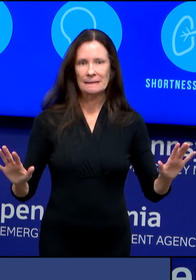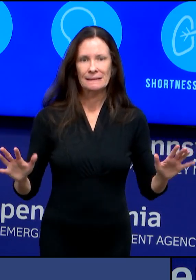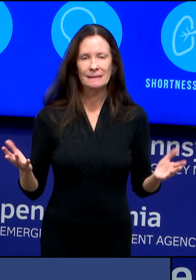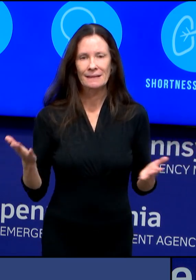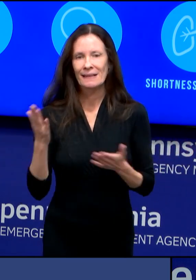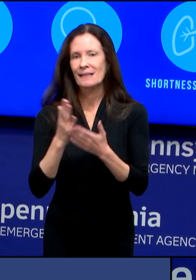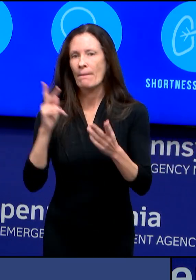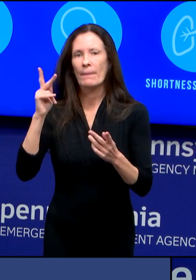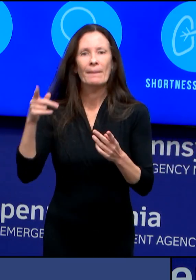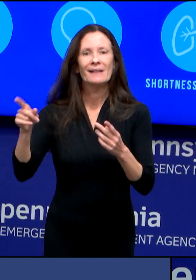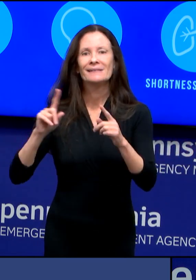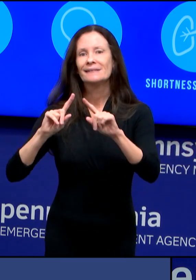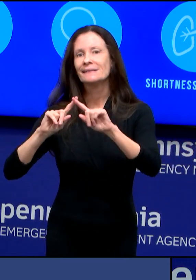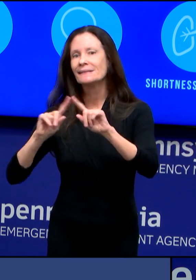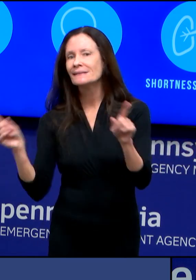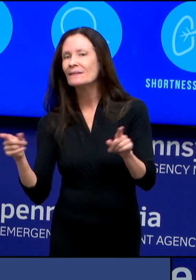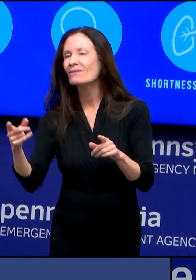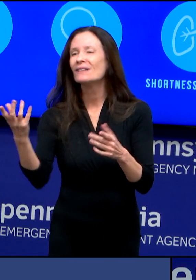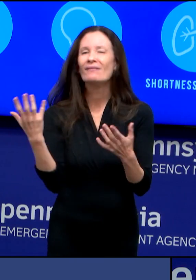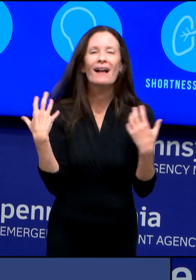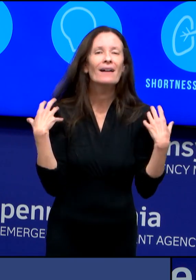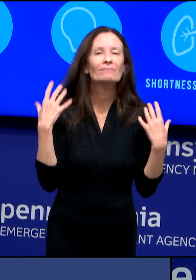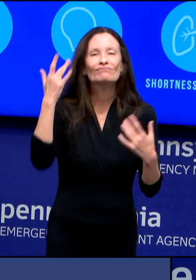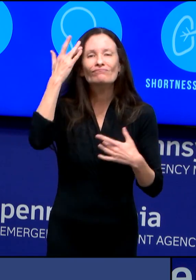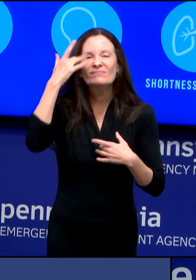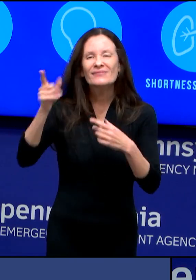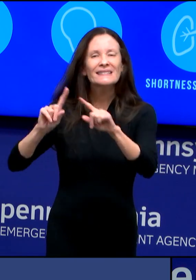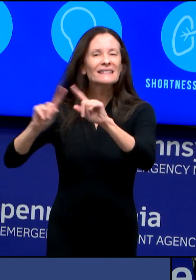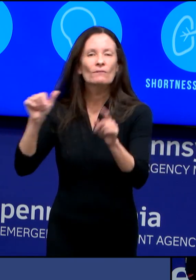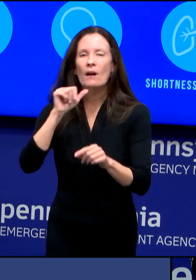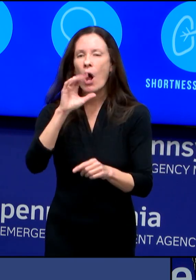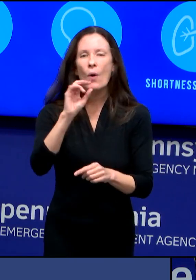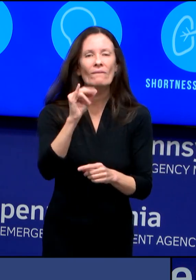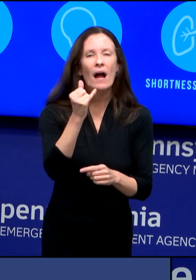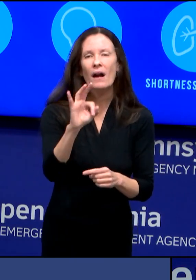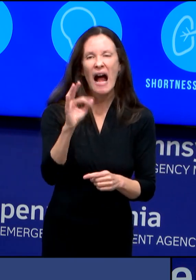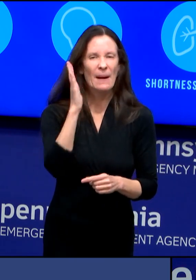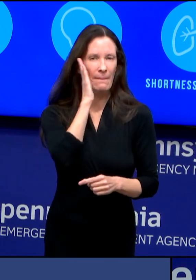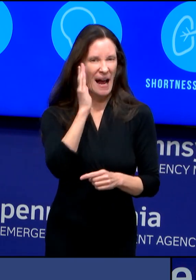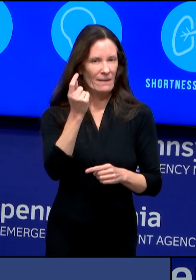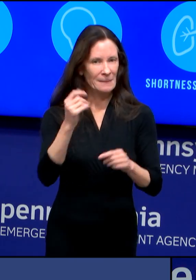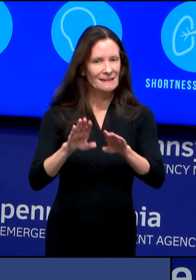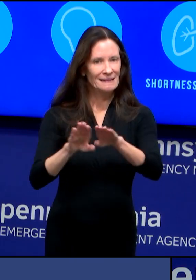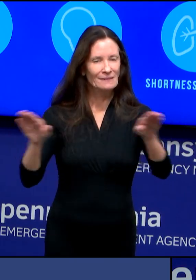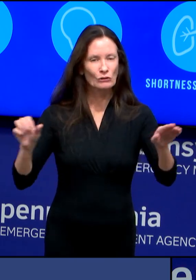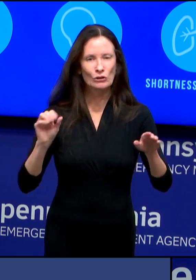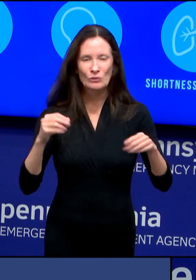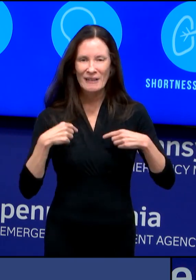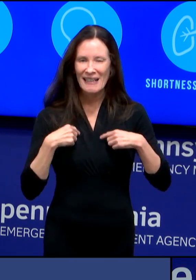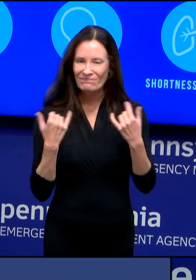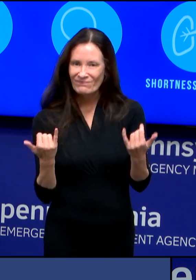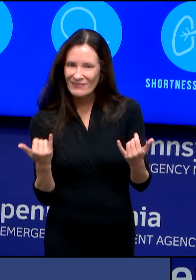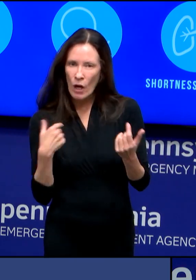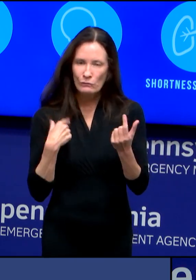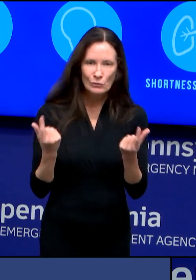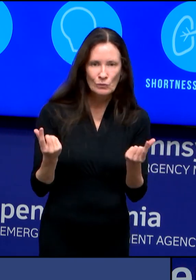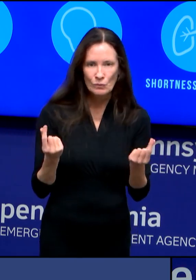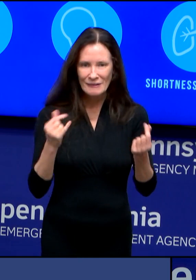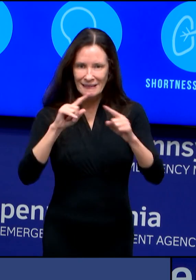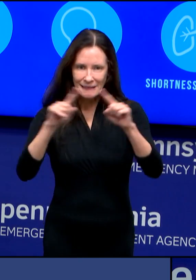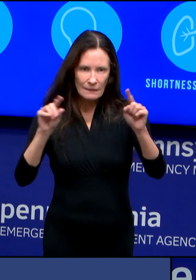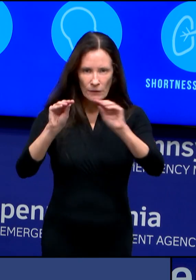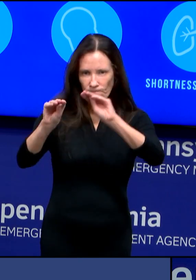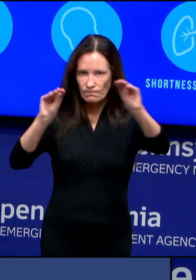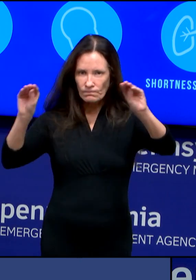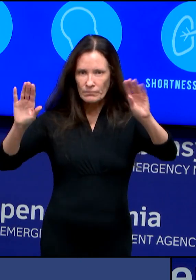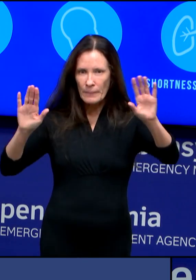looking at. We have waived regulations so that hospitals don't need our specific approval as they did before to add beds, and there are